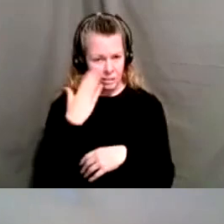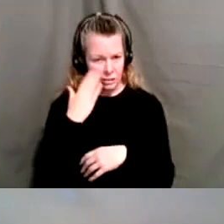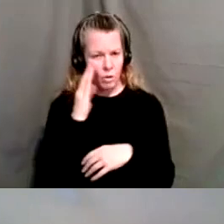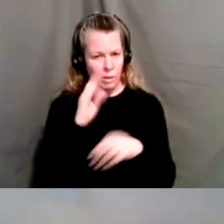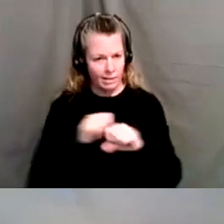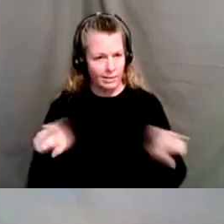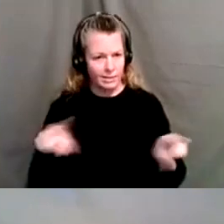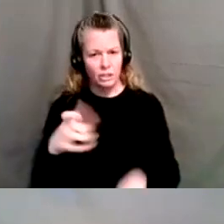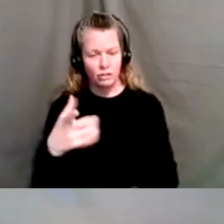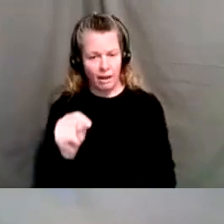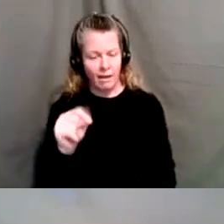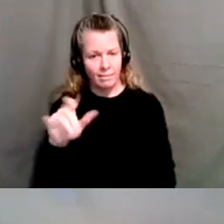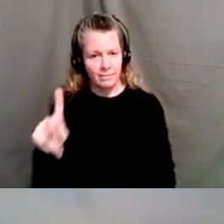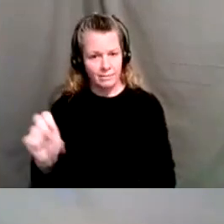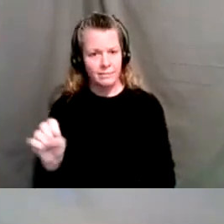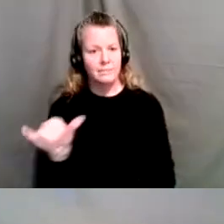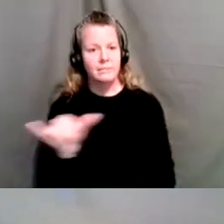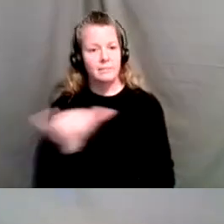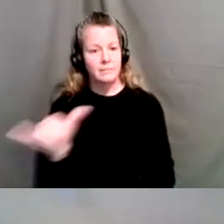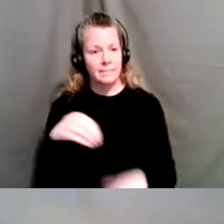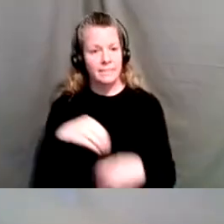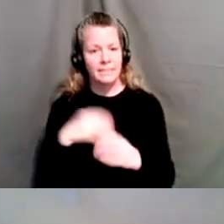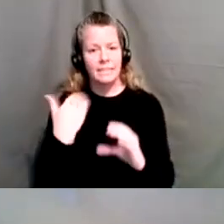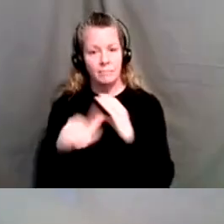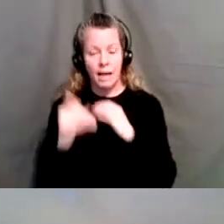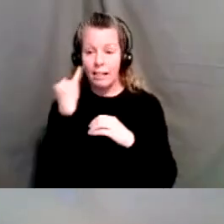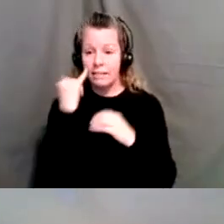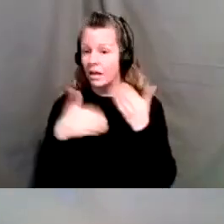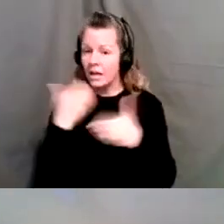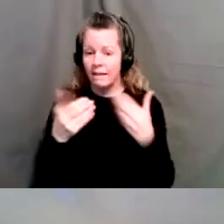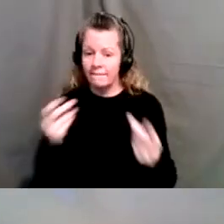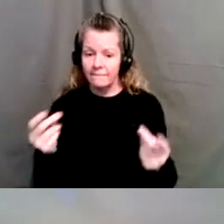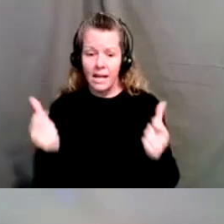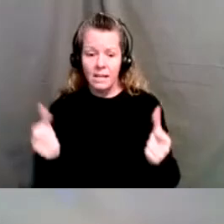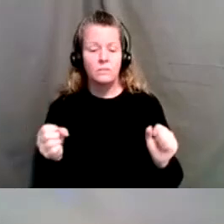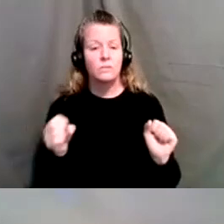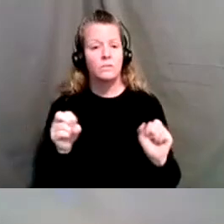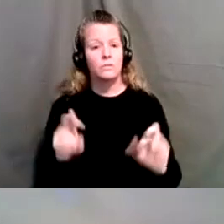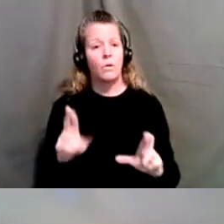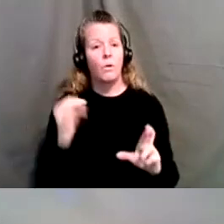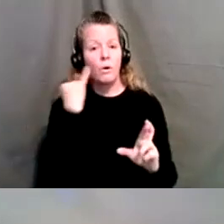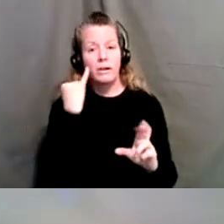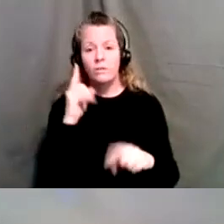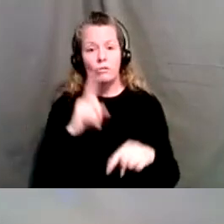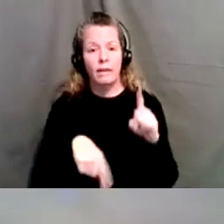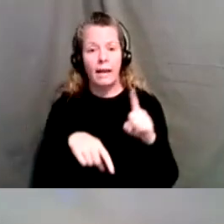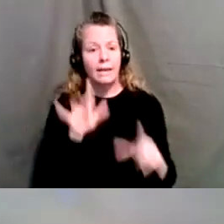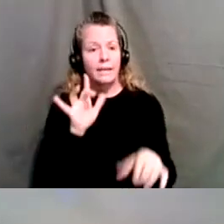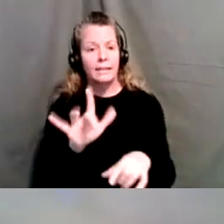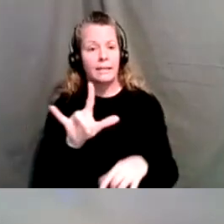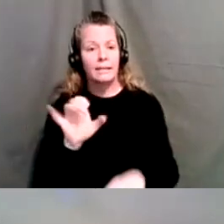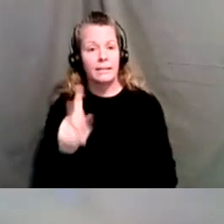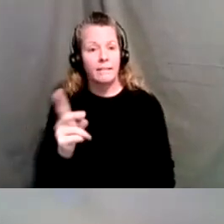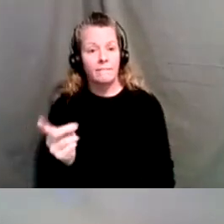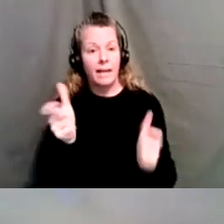via email. So if it's moving too fast, or if you can't click on the link fast enough,